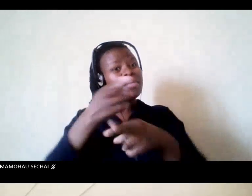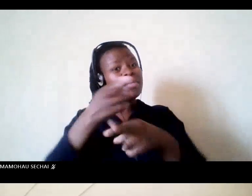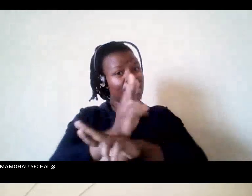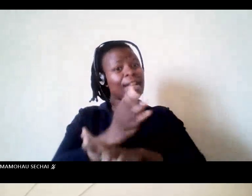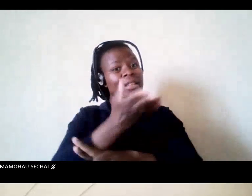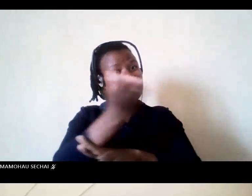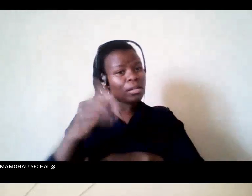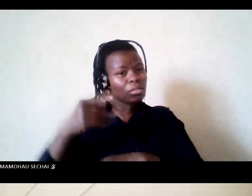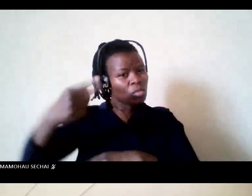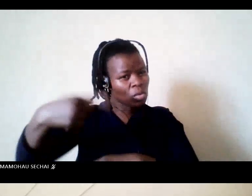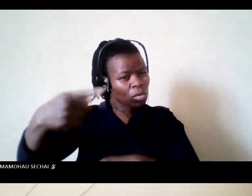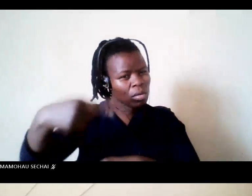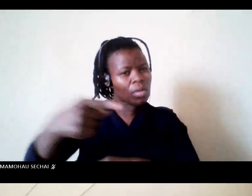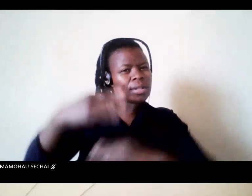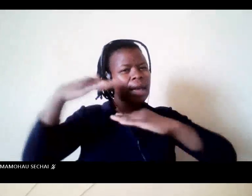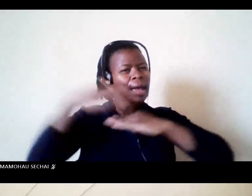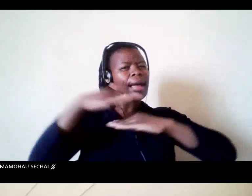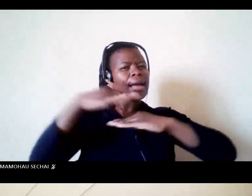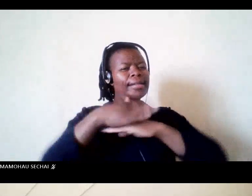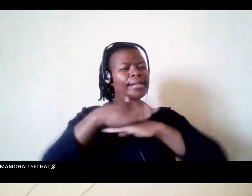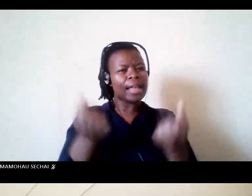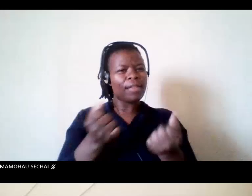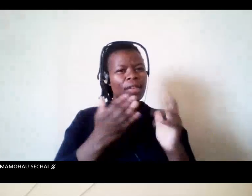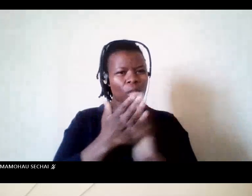accessed through support.